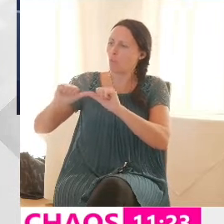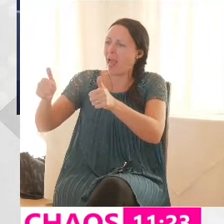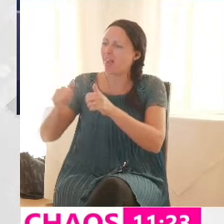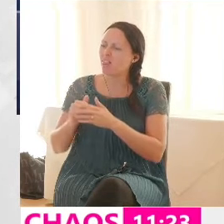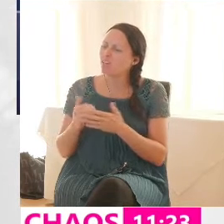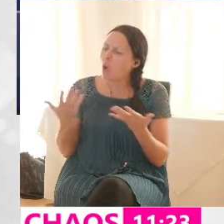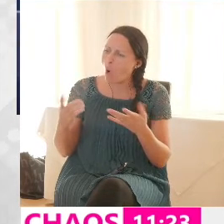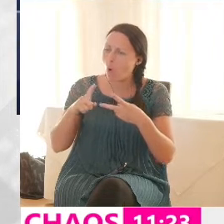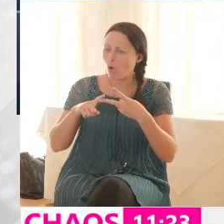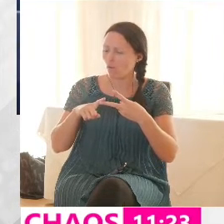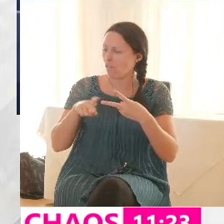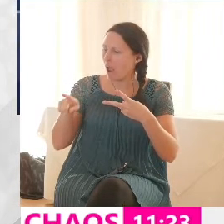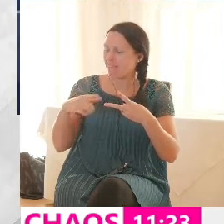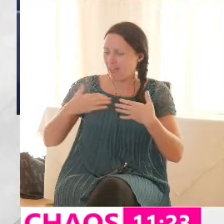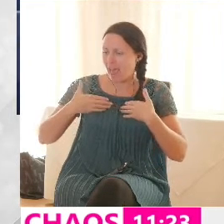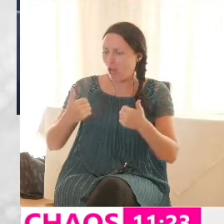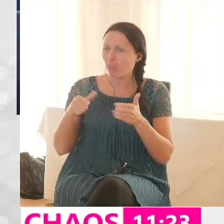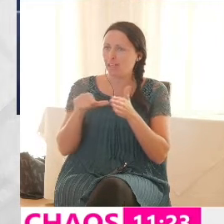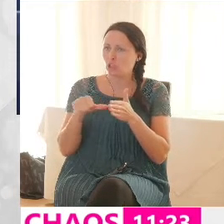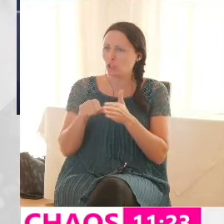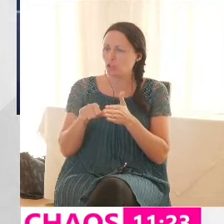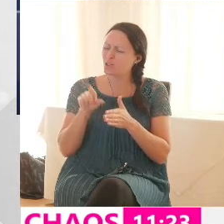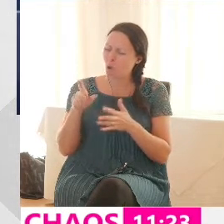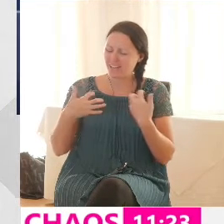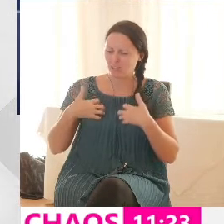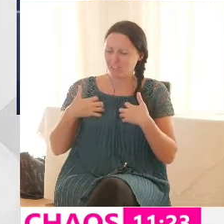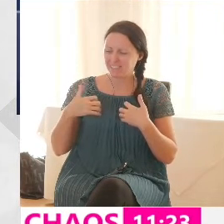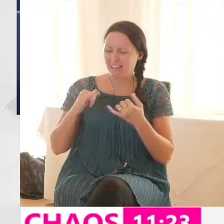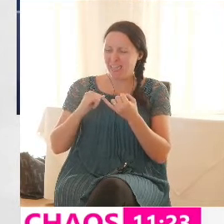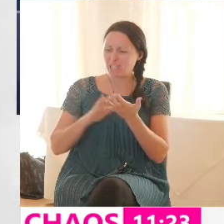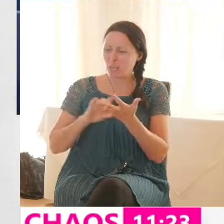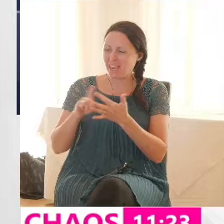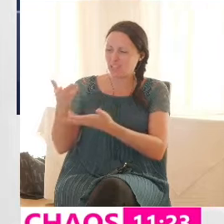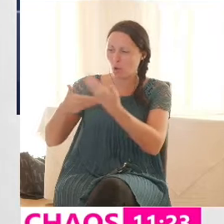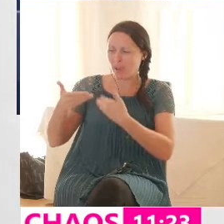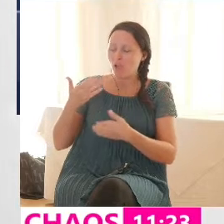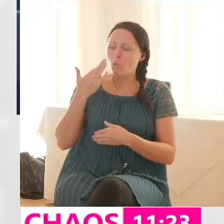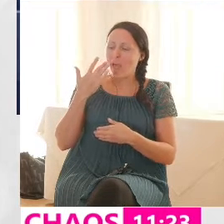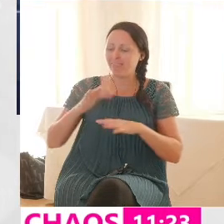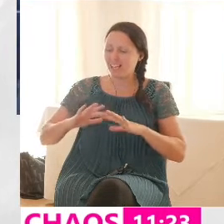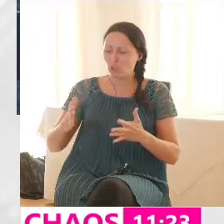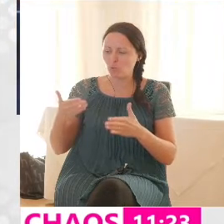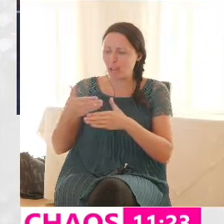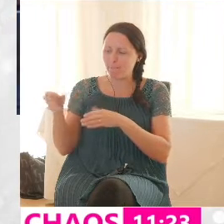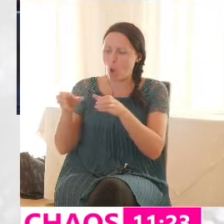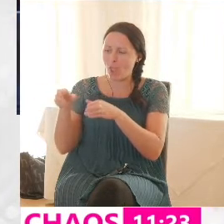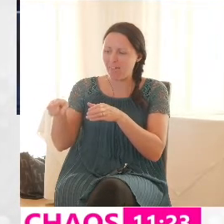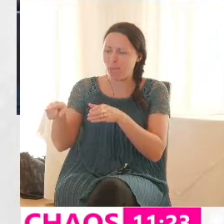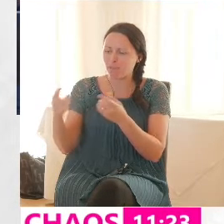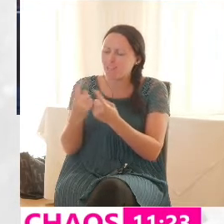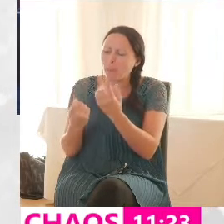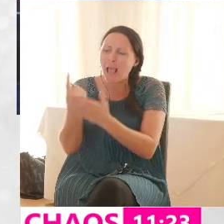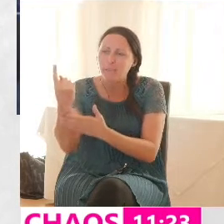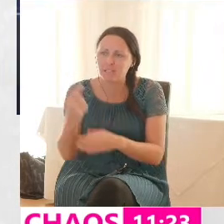health issues. And one interesting thing they were telling me was that when we don't employ, something happens.